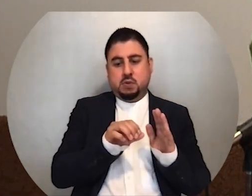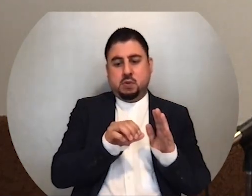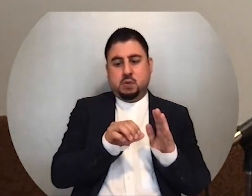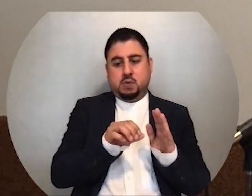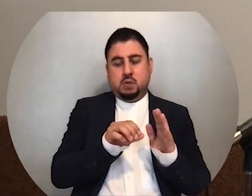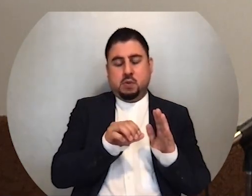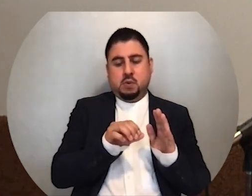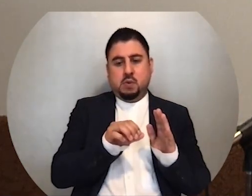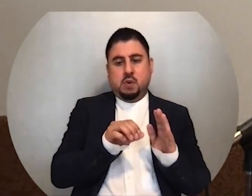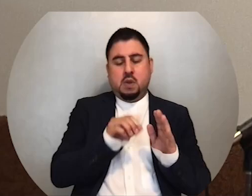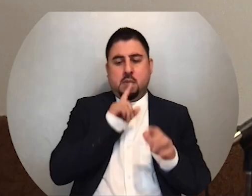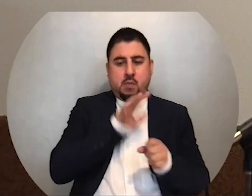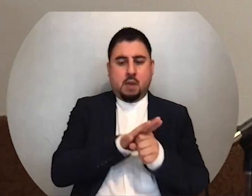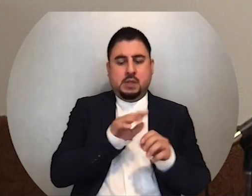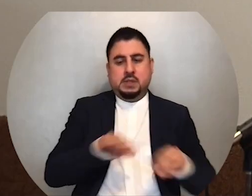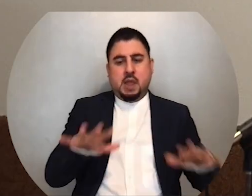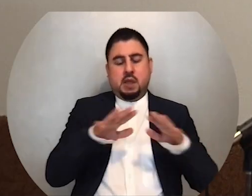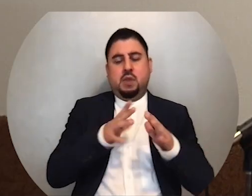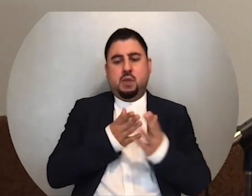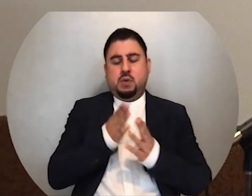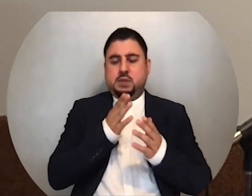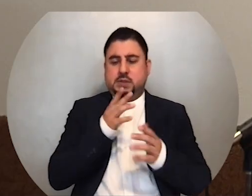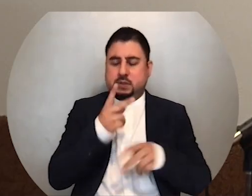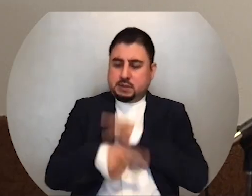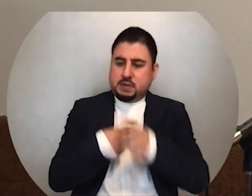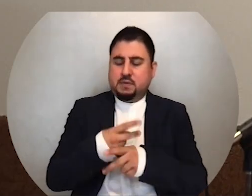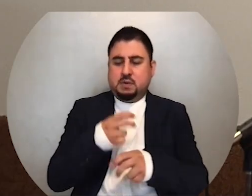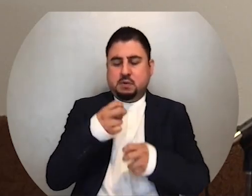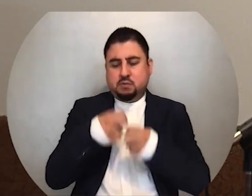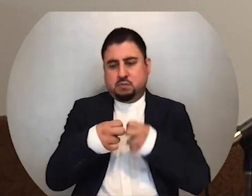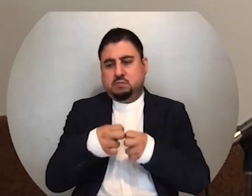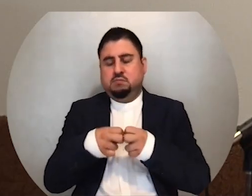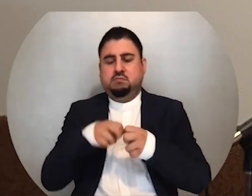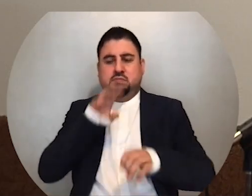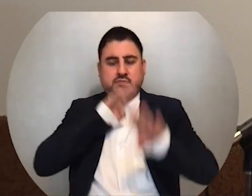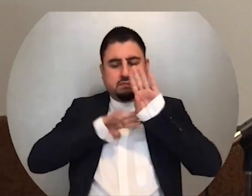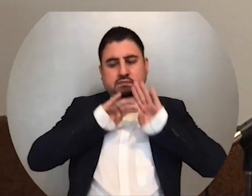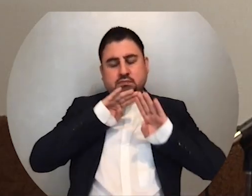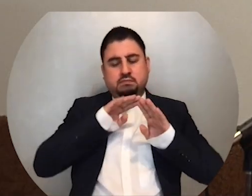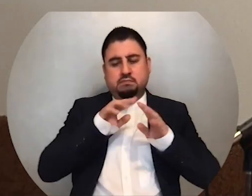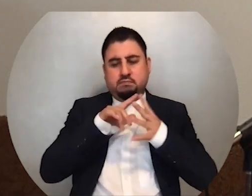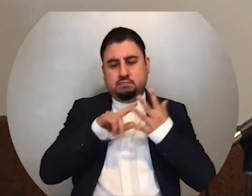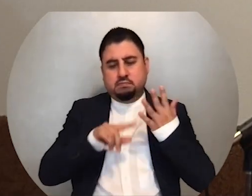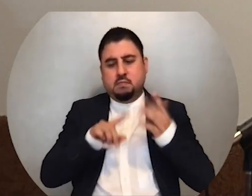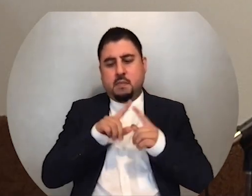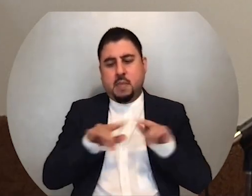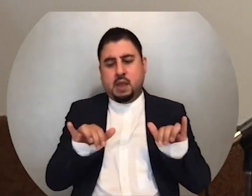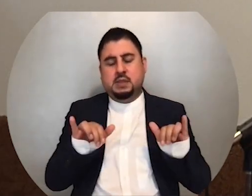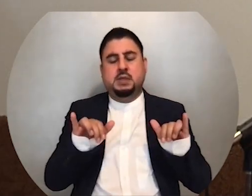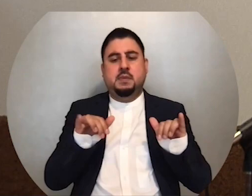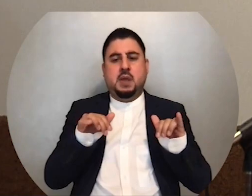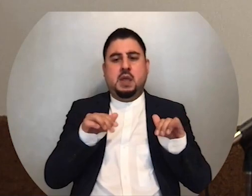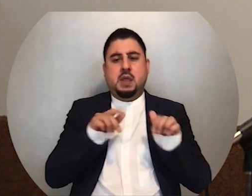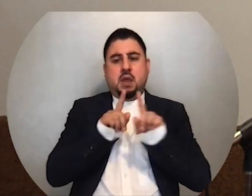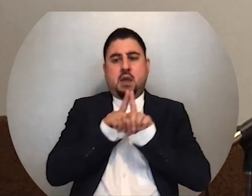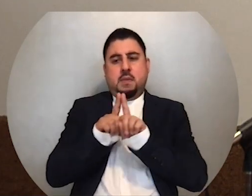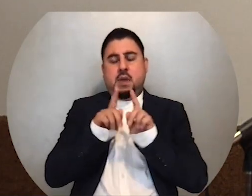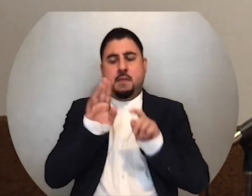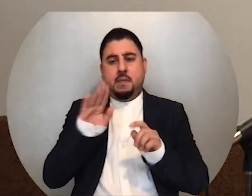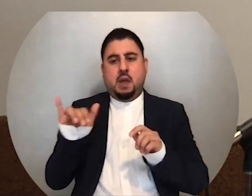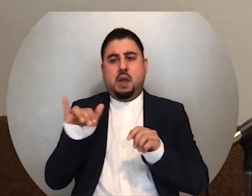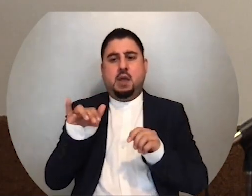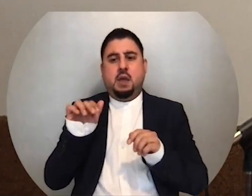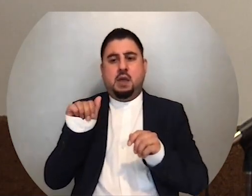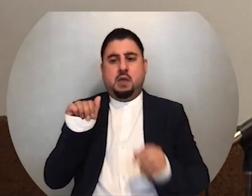the Promised Land, going through all sorts of trials, difficulties, works, etc. But also they were accompanied by what?